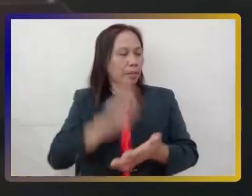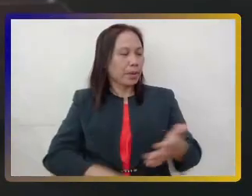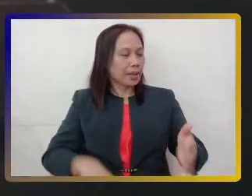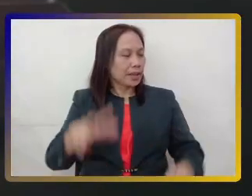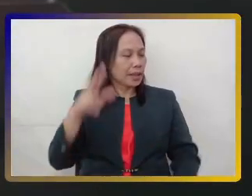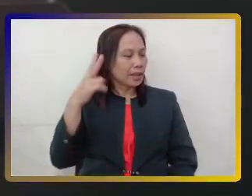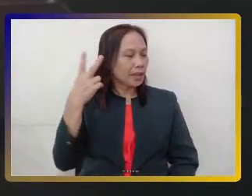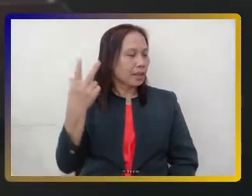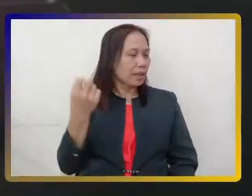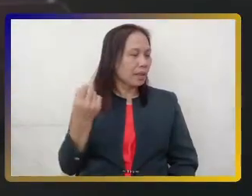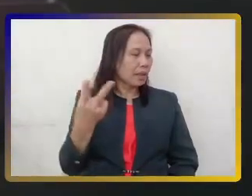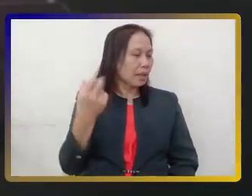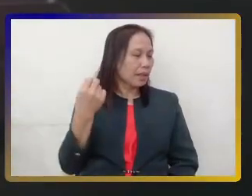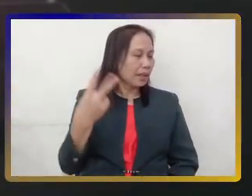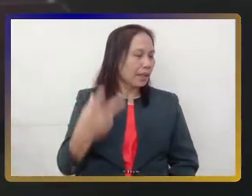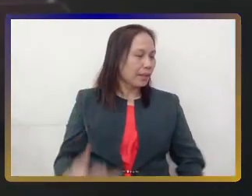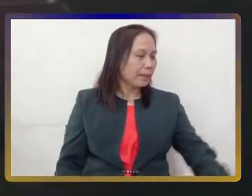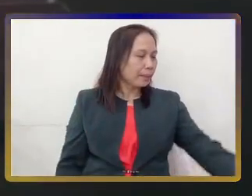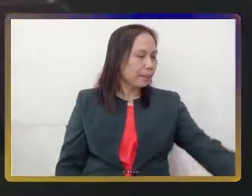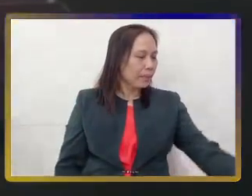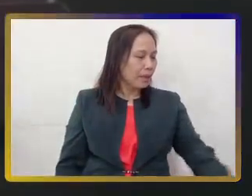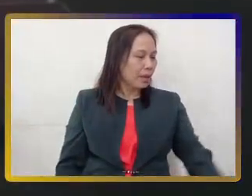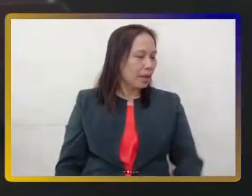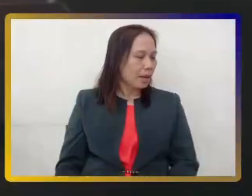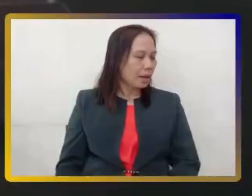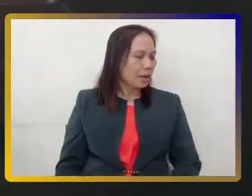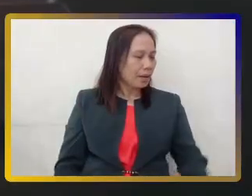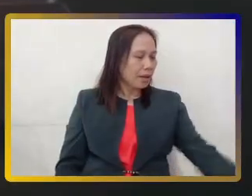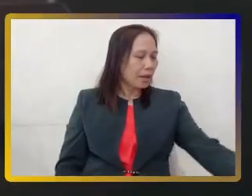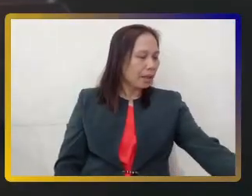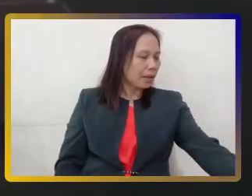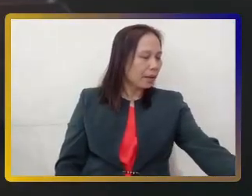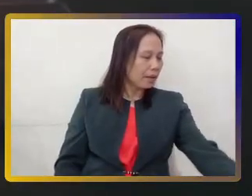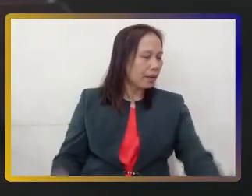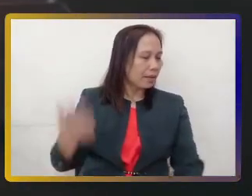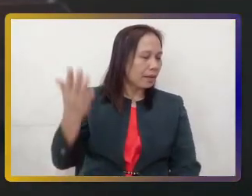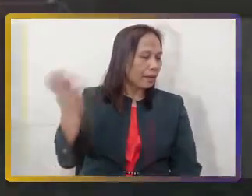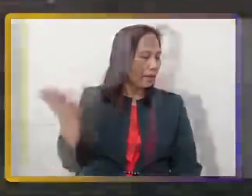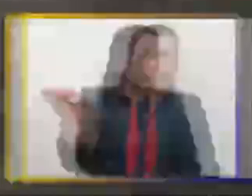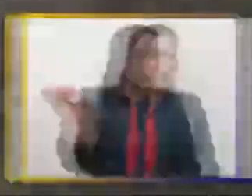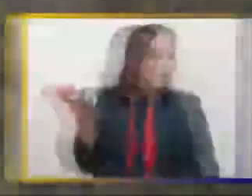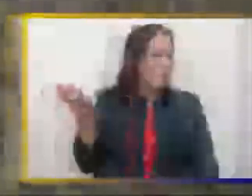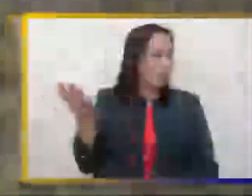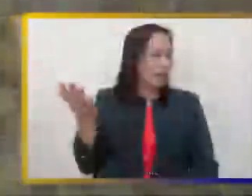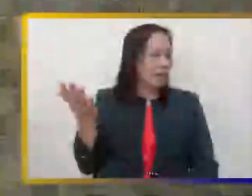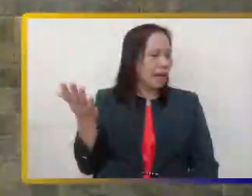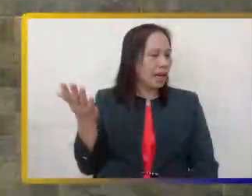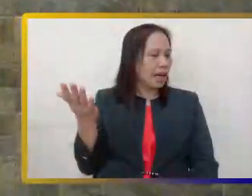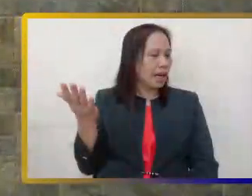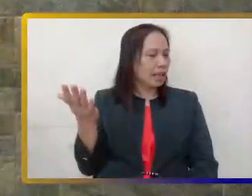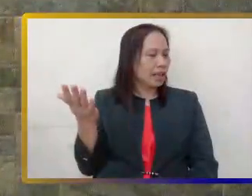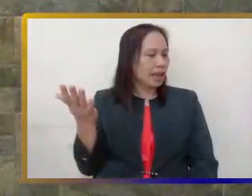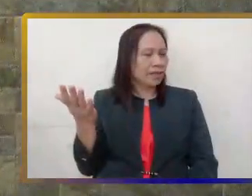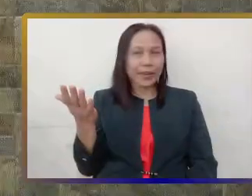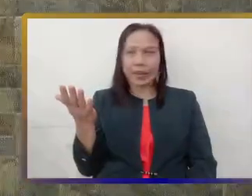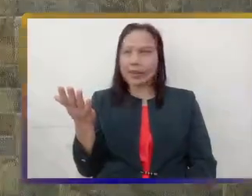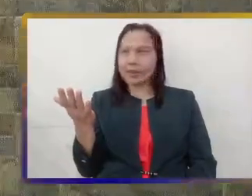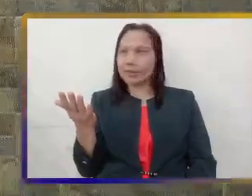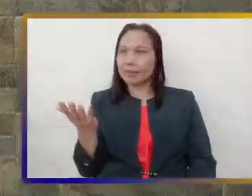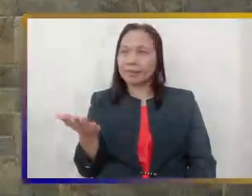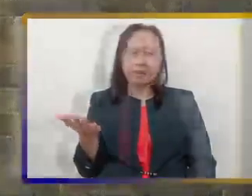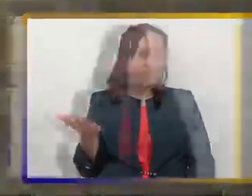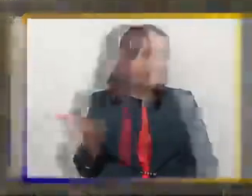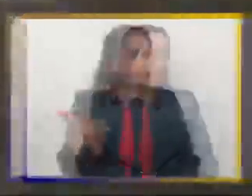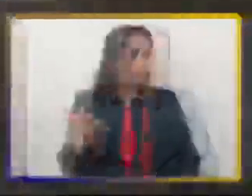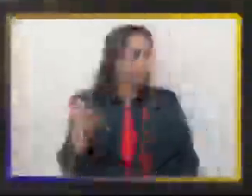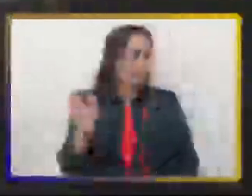13 verse number 13 making the word of God of what non